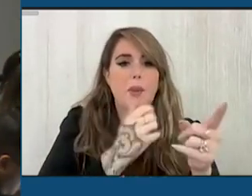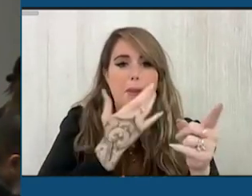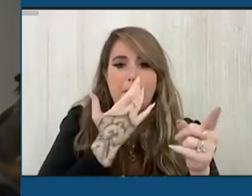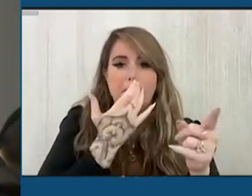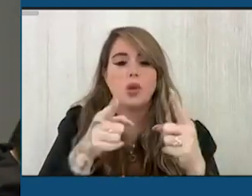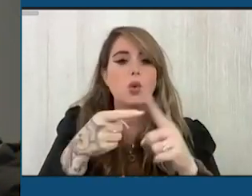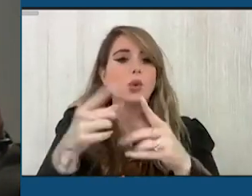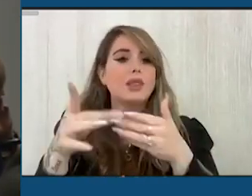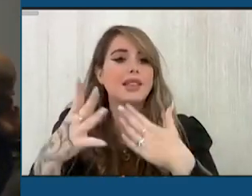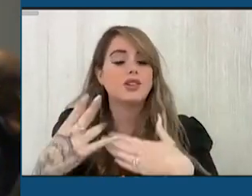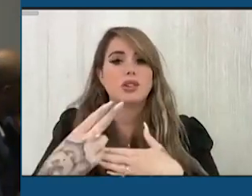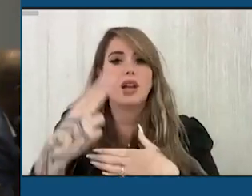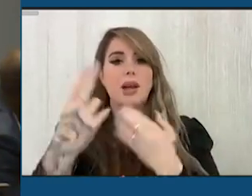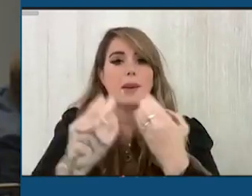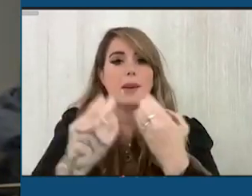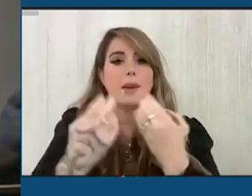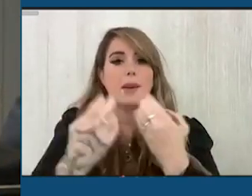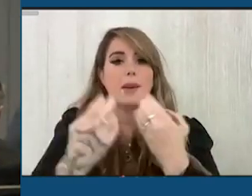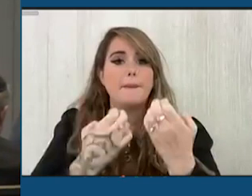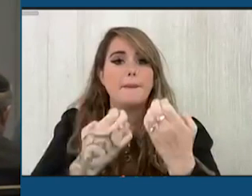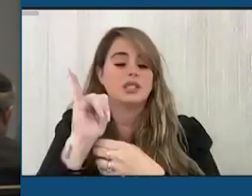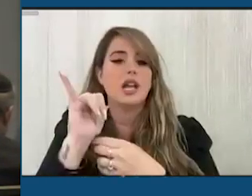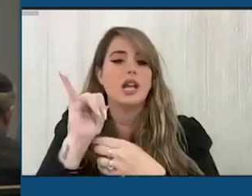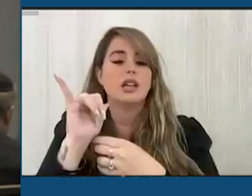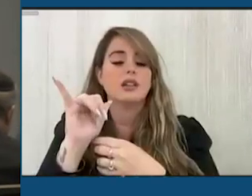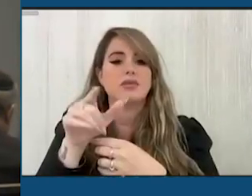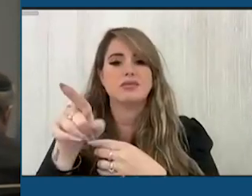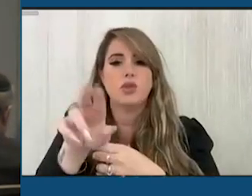in emotional intelligence, it looks like the bubble on the right.